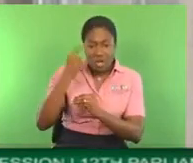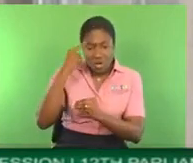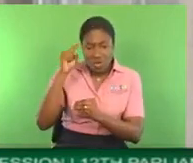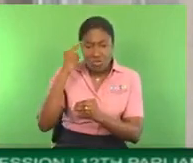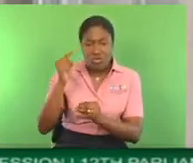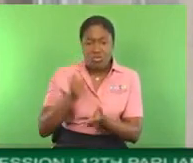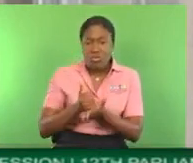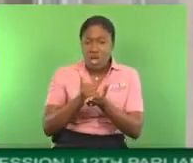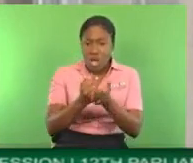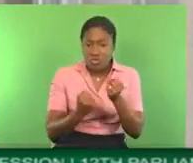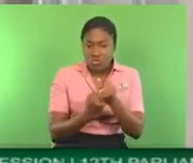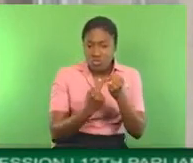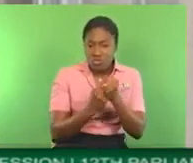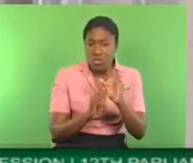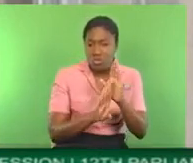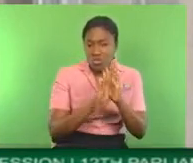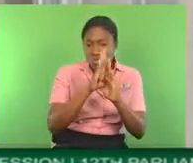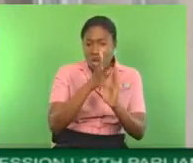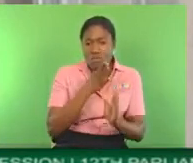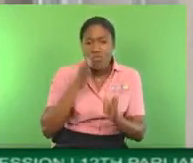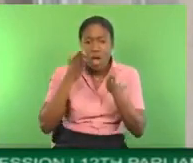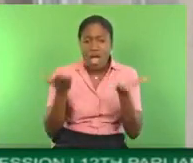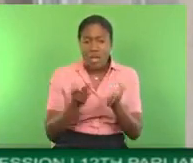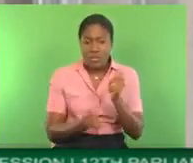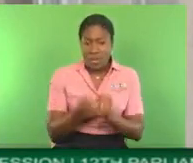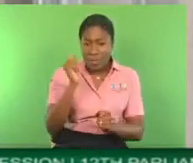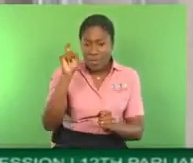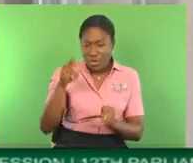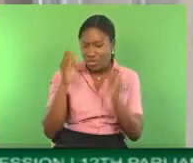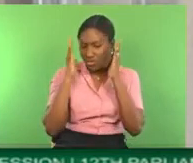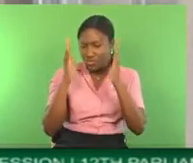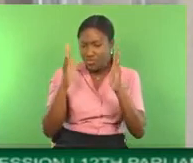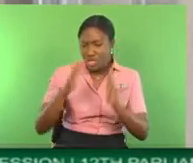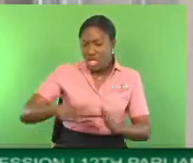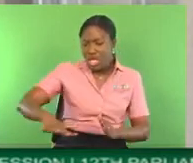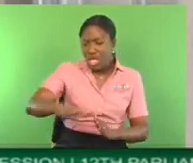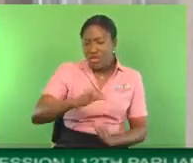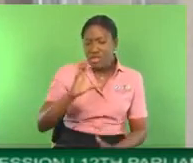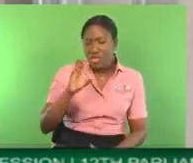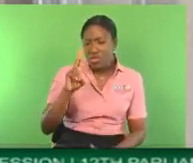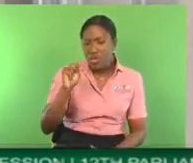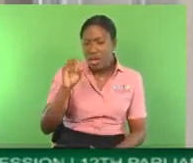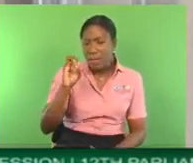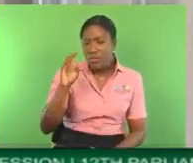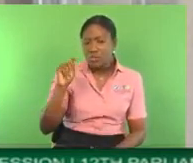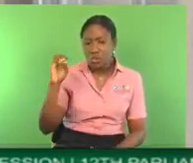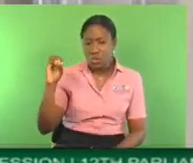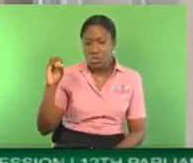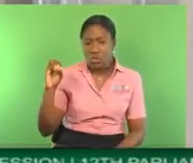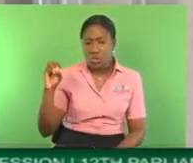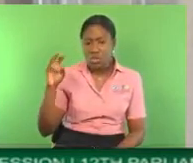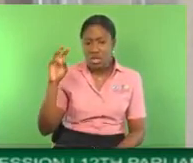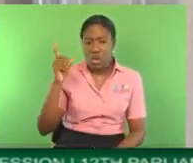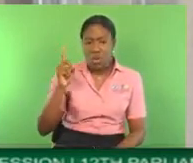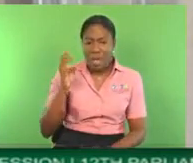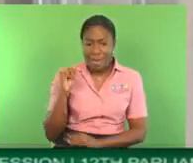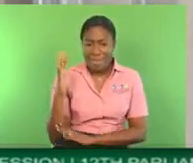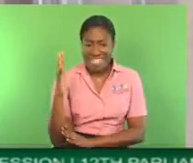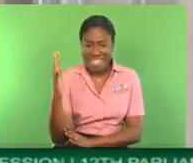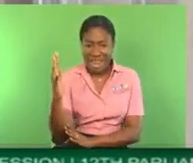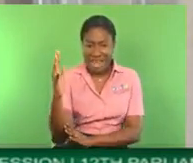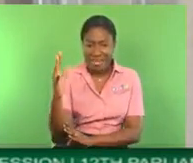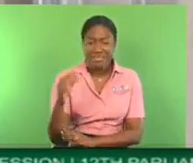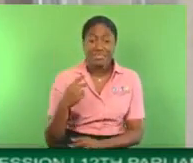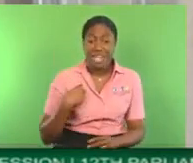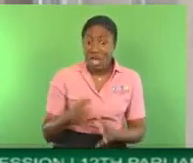sector in Trinidad and Tobago must take into account the constituency of Cumuto, Manzanilla, and an area that is predominantly